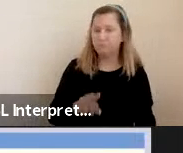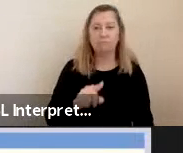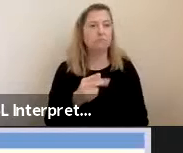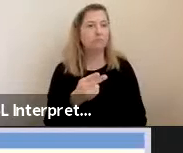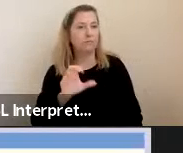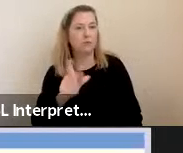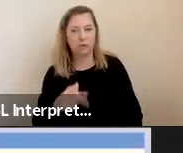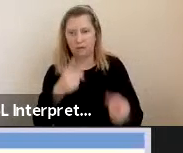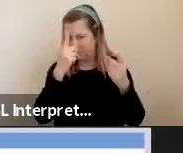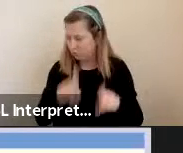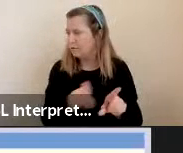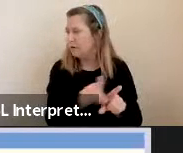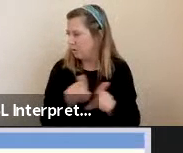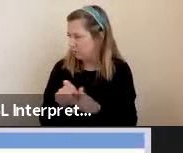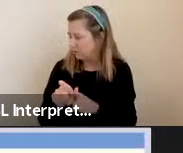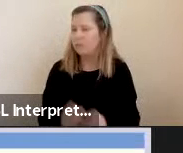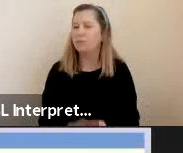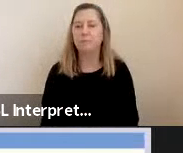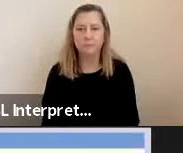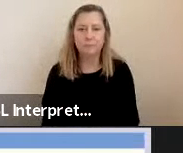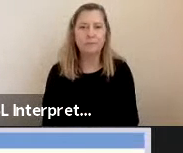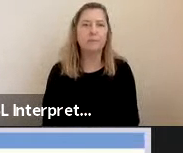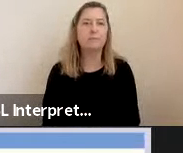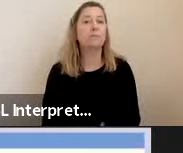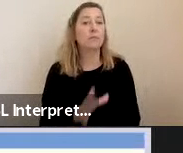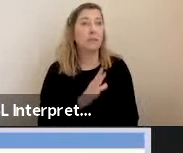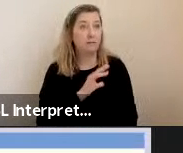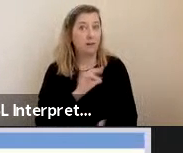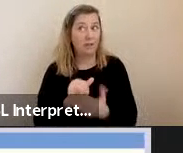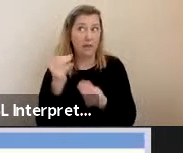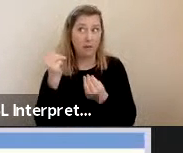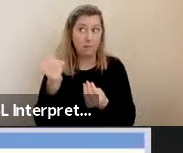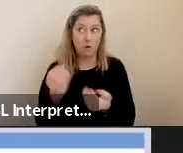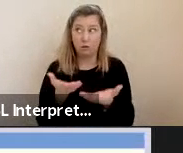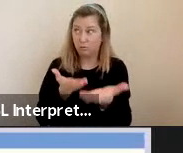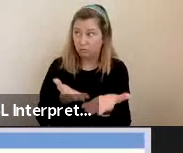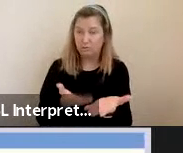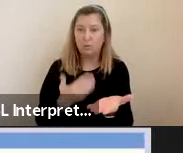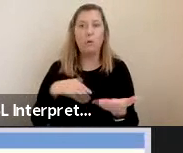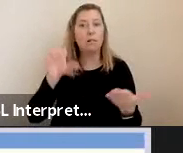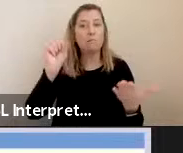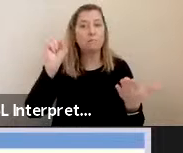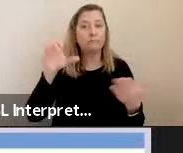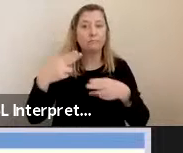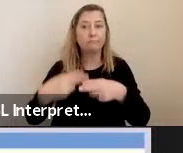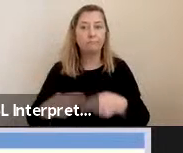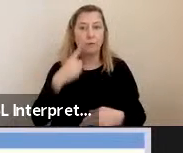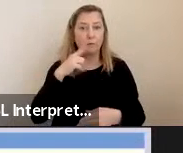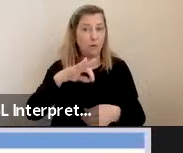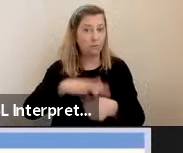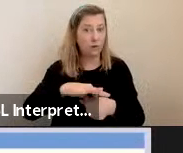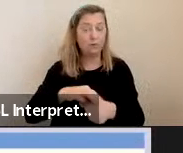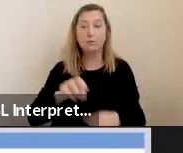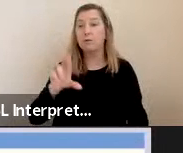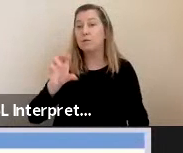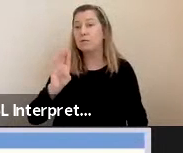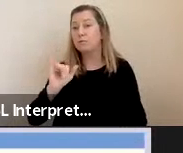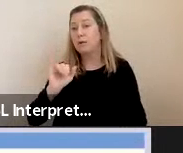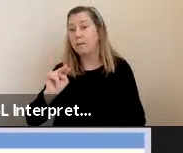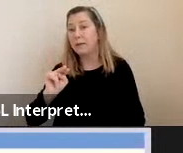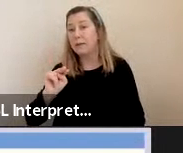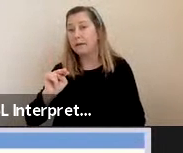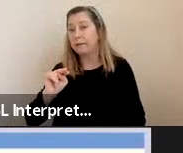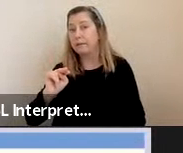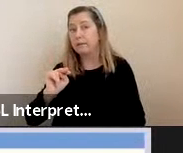also. Chuck. Okay, that motion is on the table. We'll do a roll call vote. Robin,